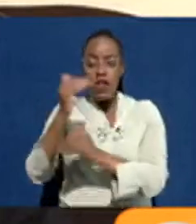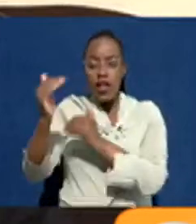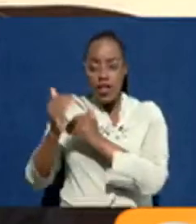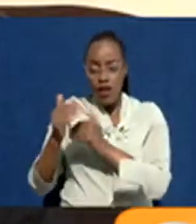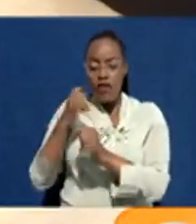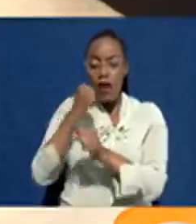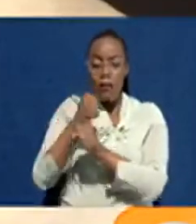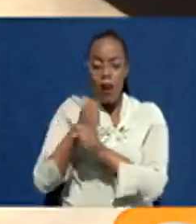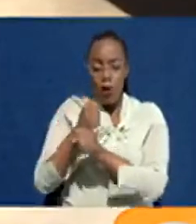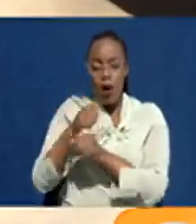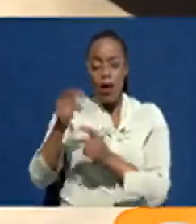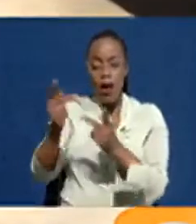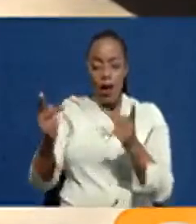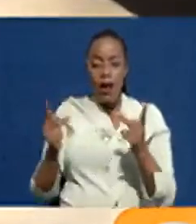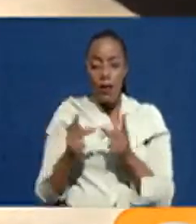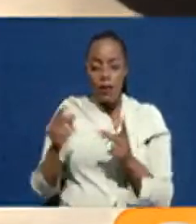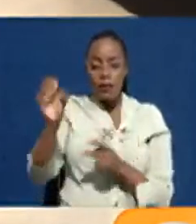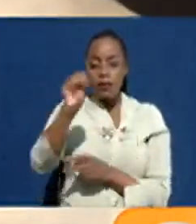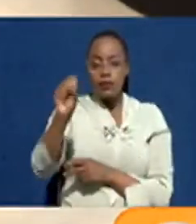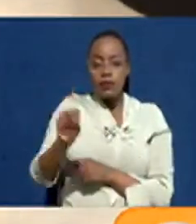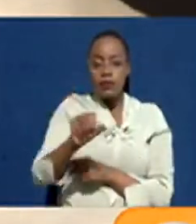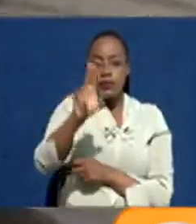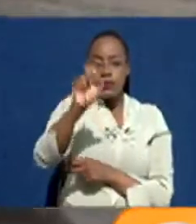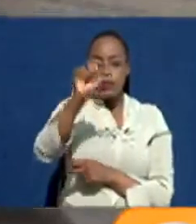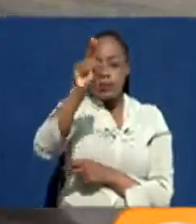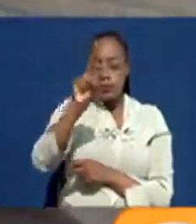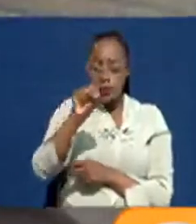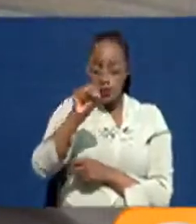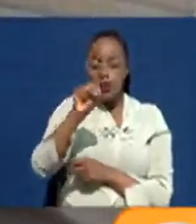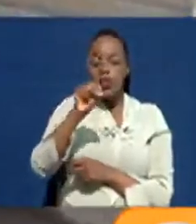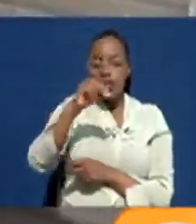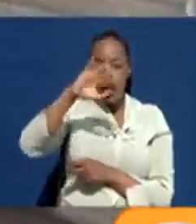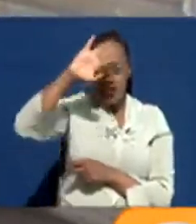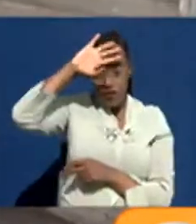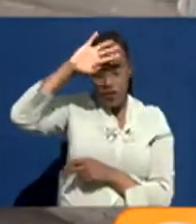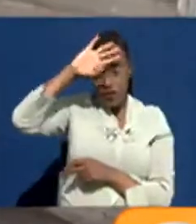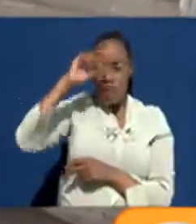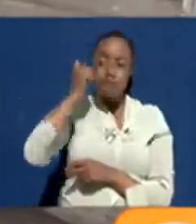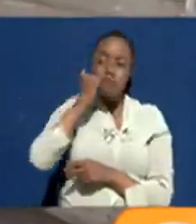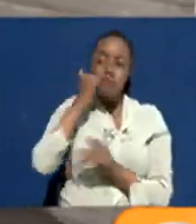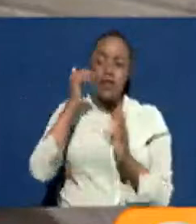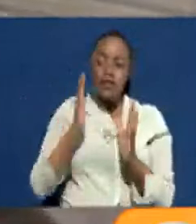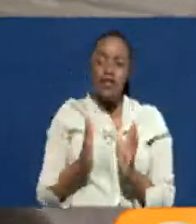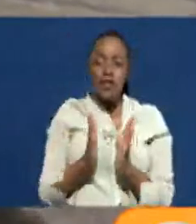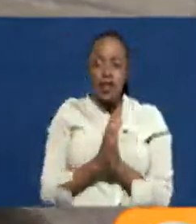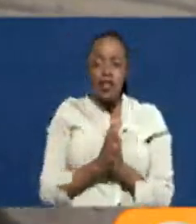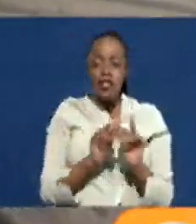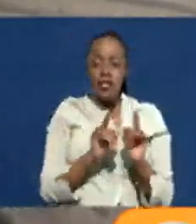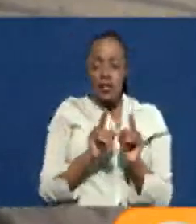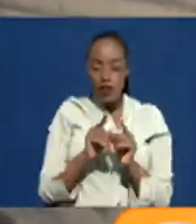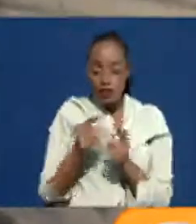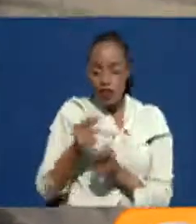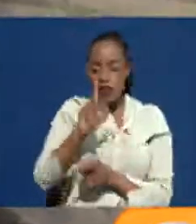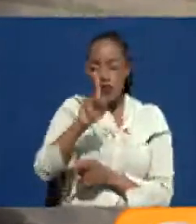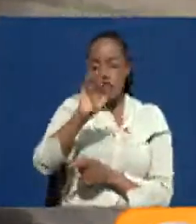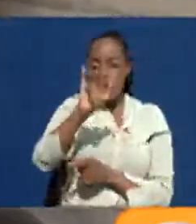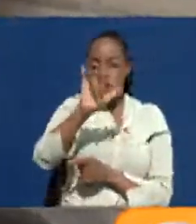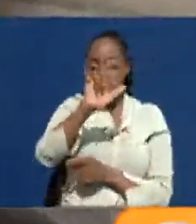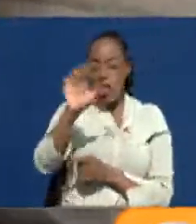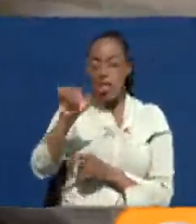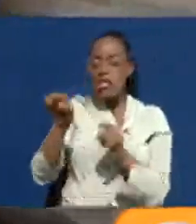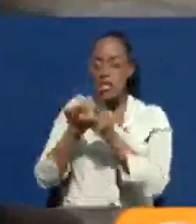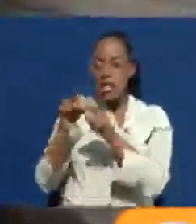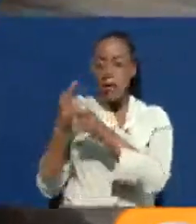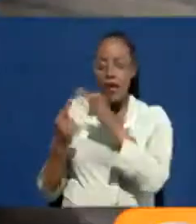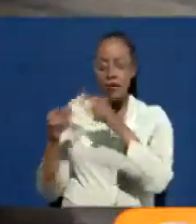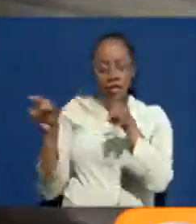my workplace. Susan was a chikungunya fever patient. And as for Kyle, he too